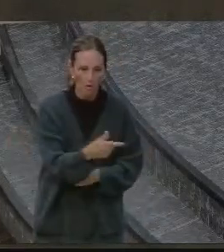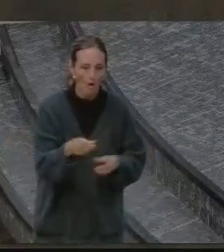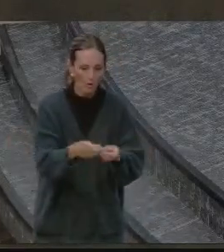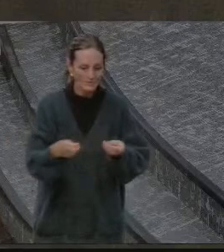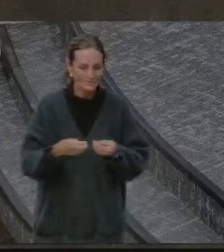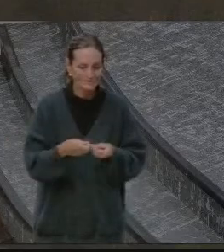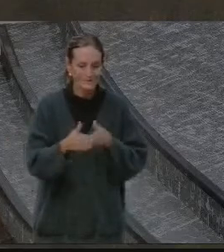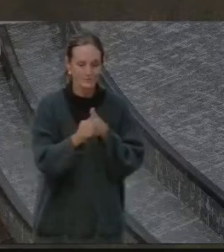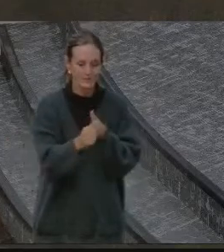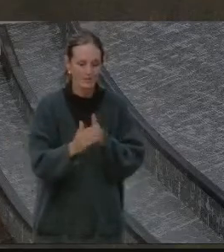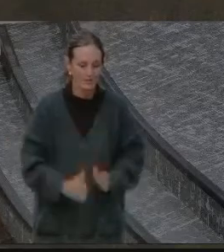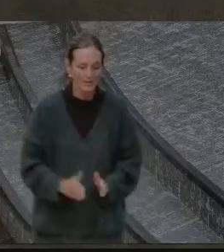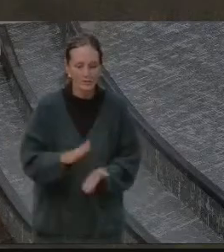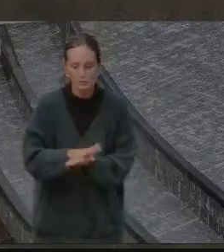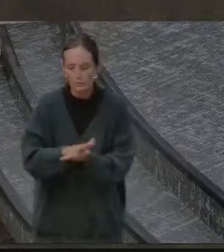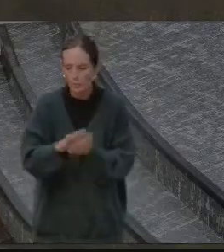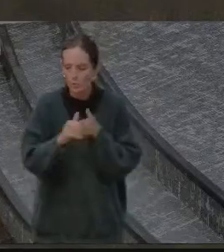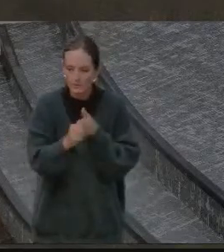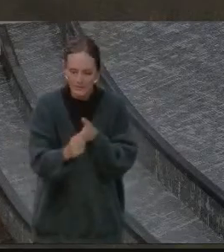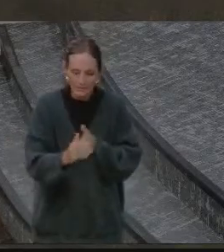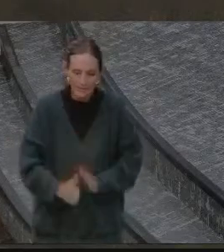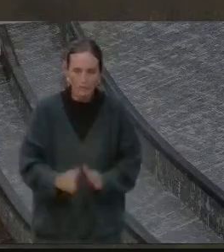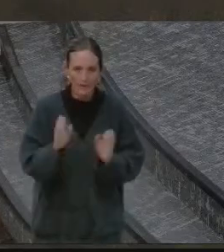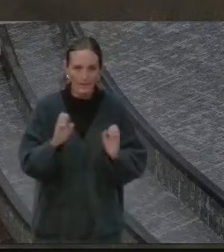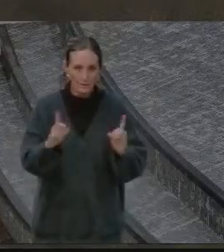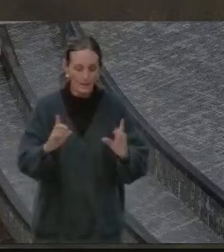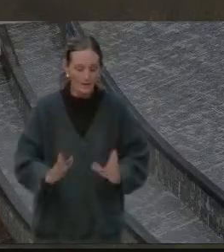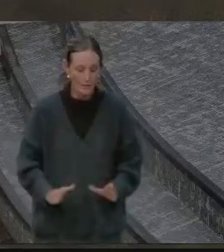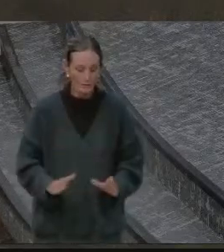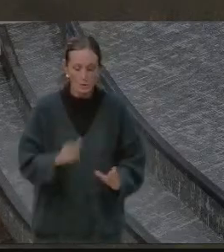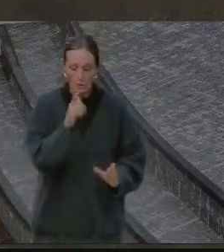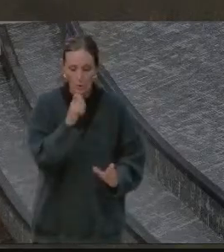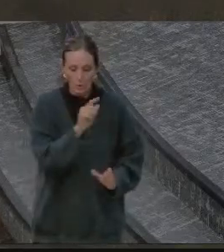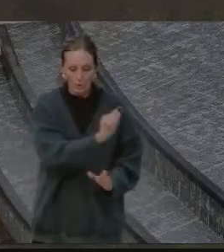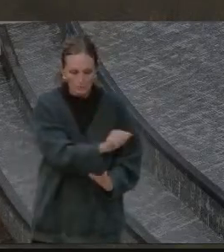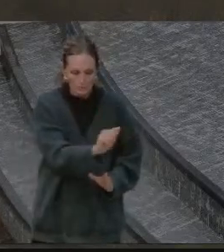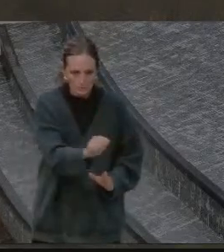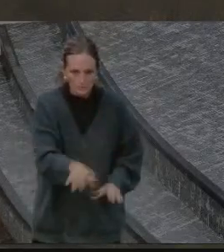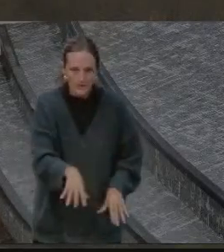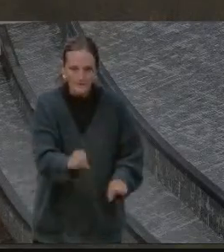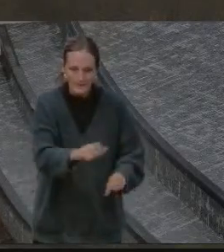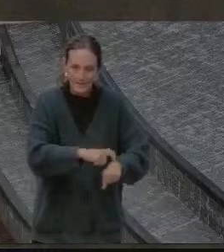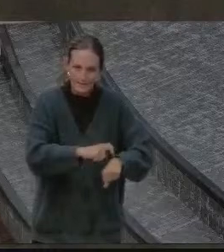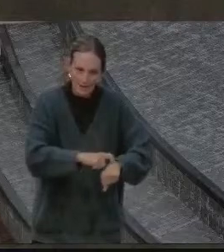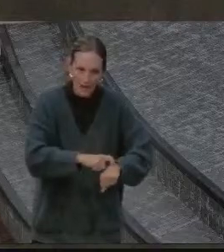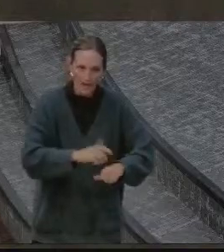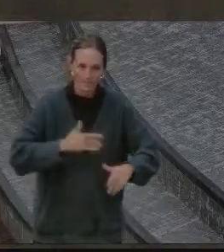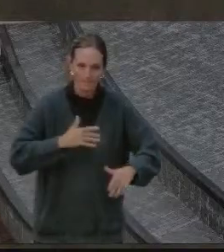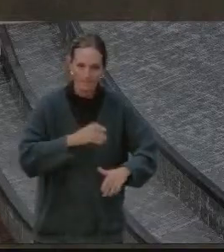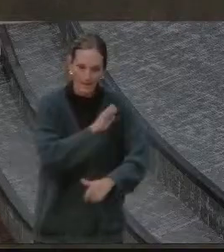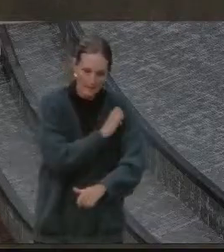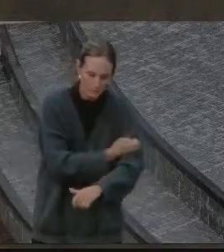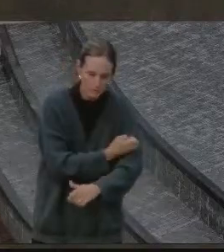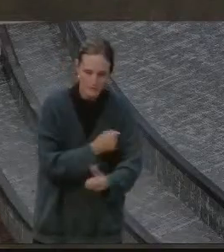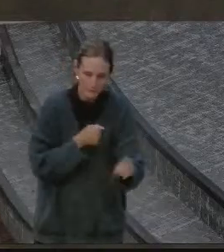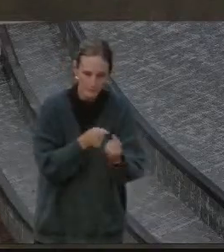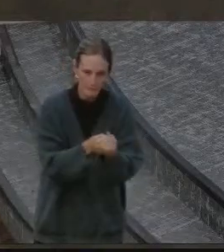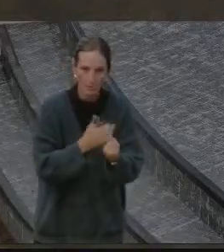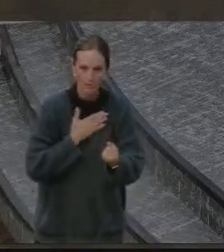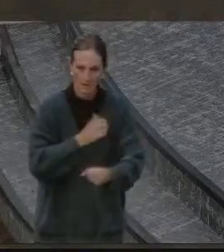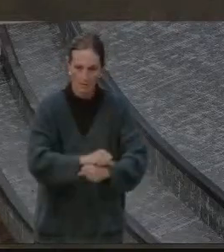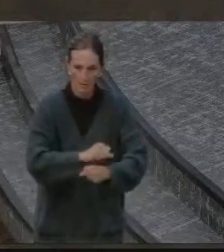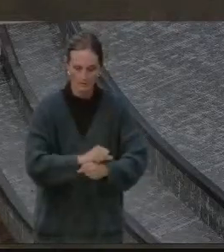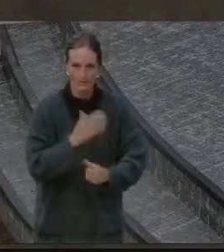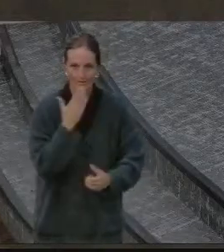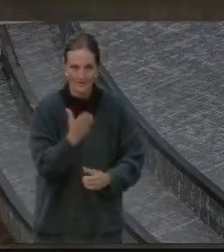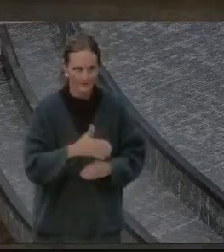leaders, school leaders, and educators who have taken the time and energy to support this work. Thank